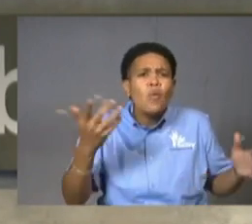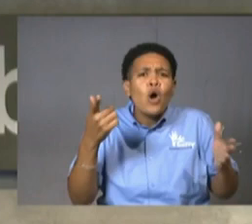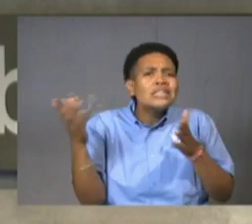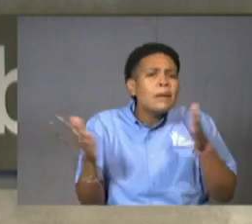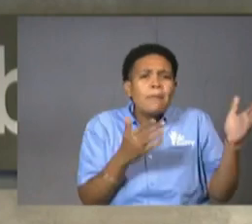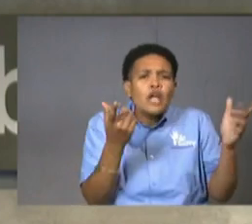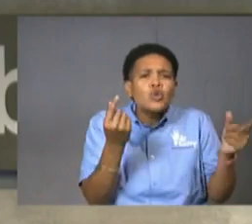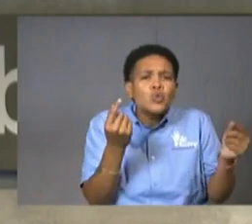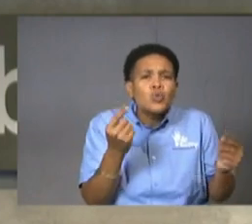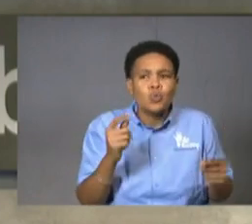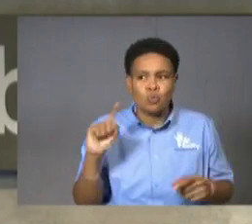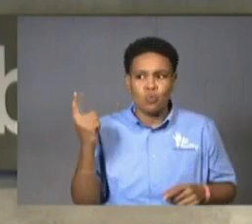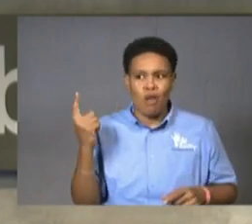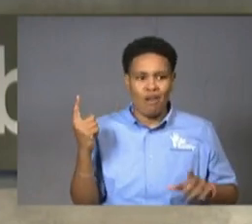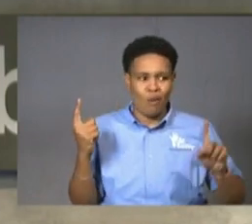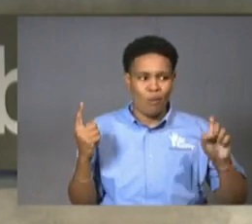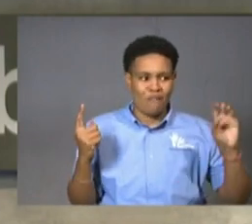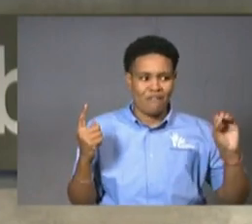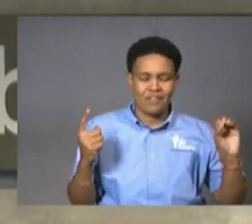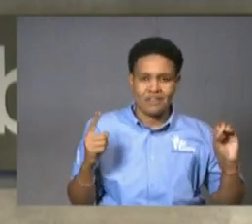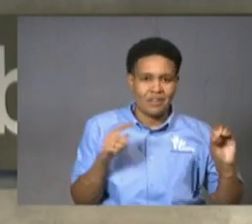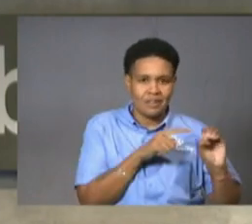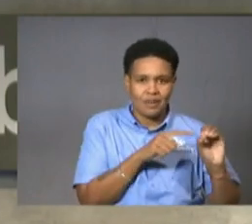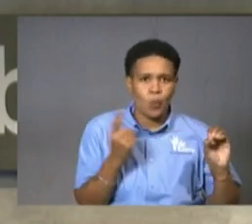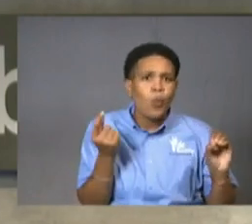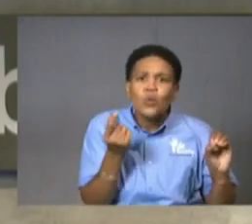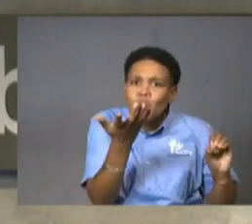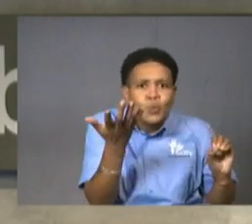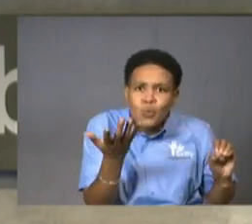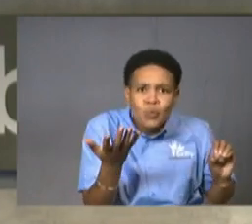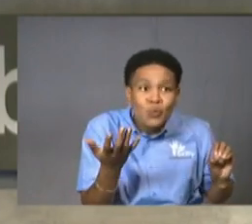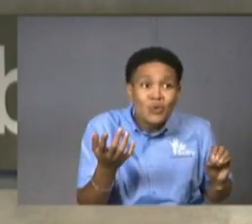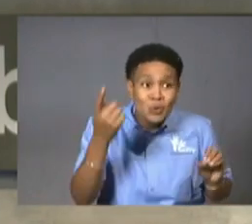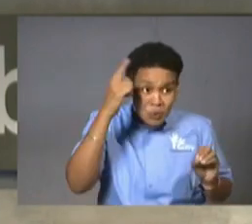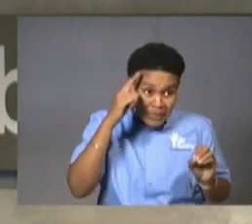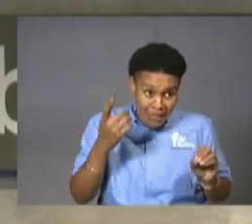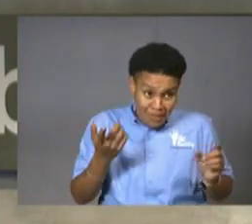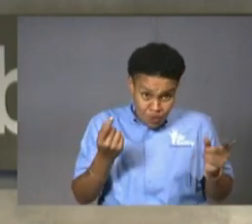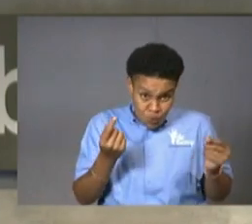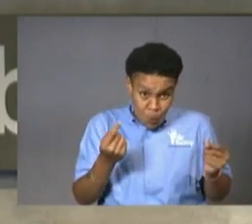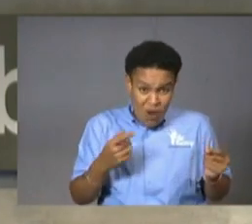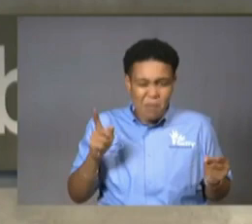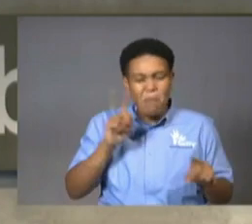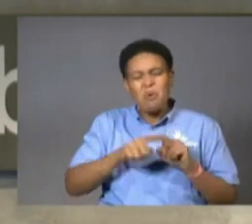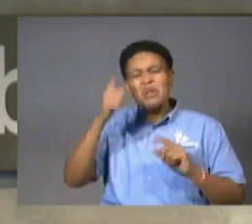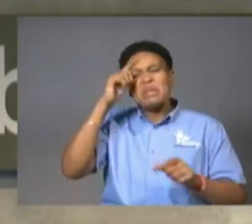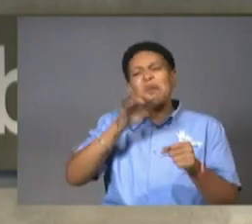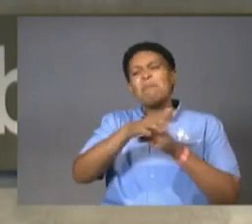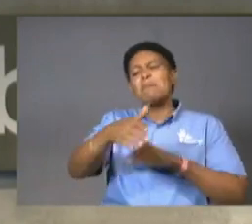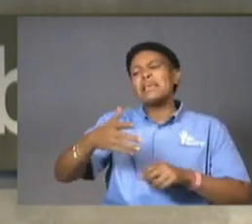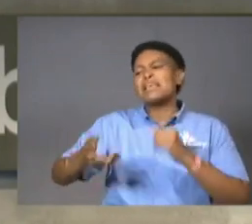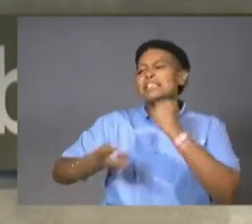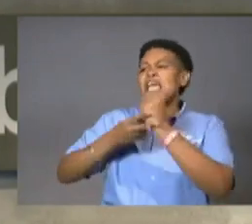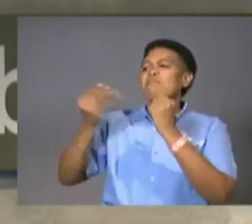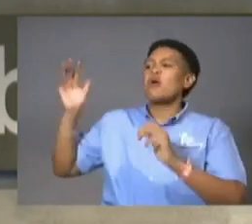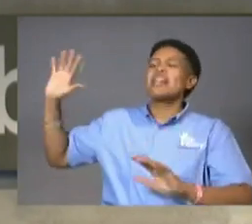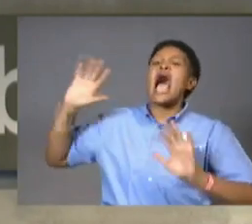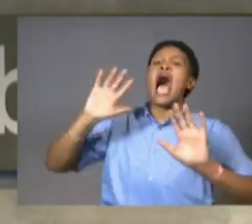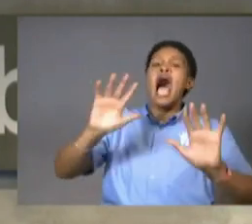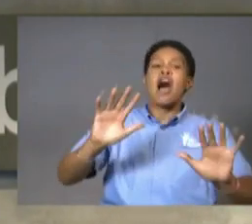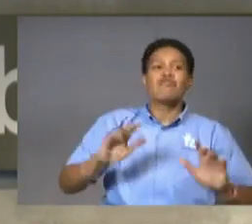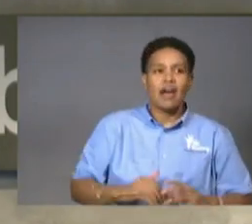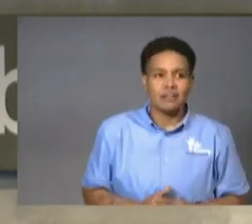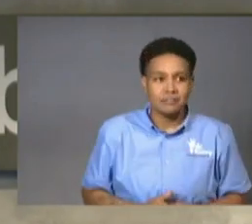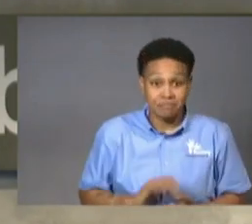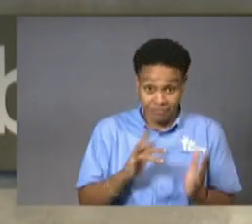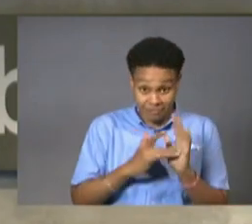there is a plan. So do you intend to do anything about it, or do you think it's enough to have those reserves as a buffer? The central bank governor